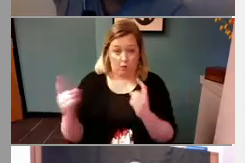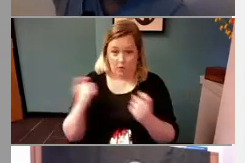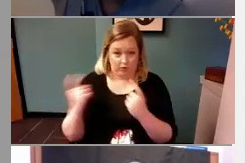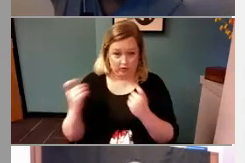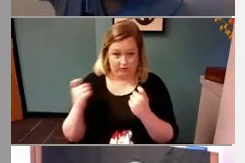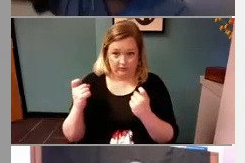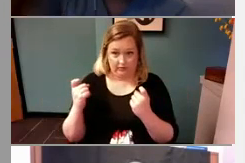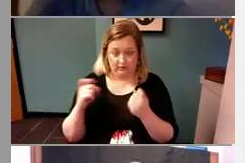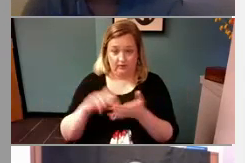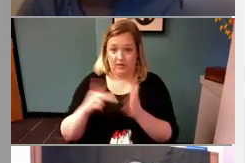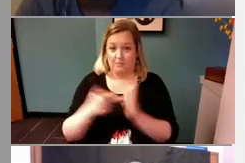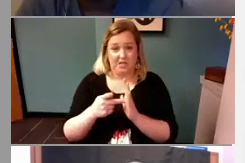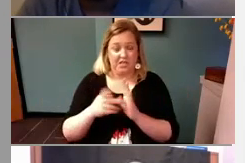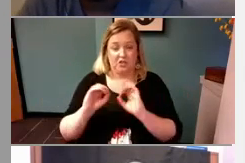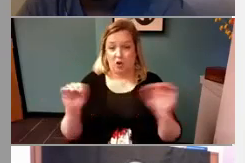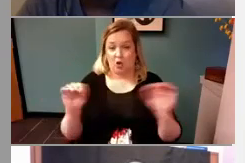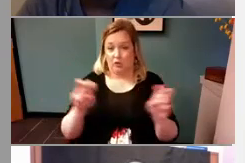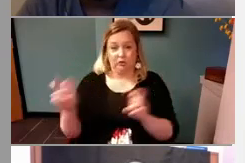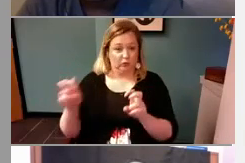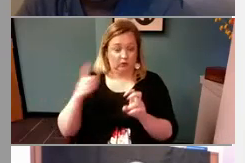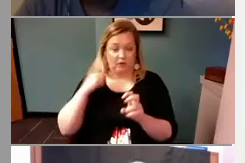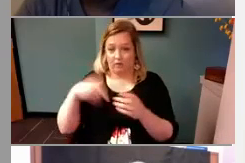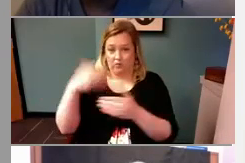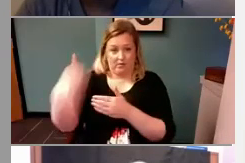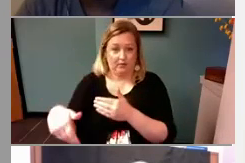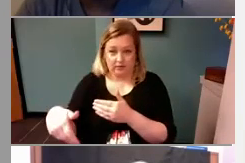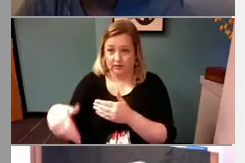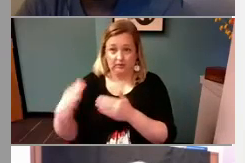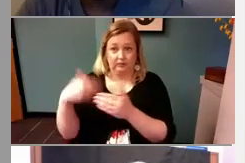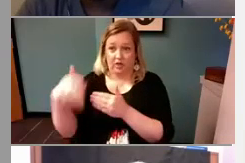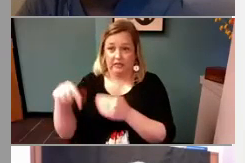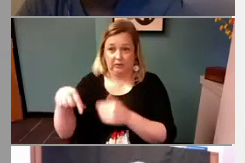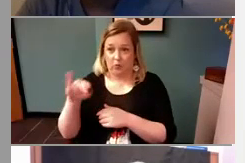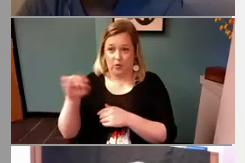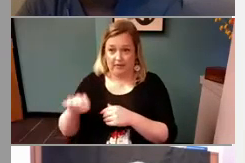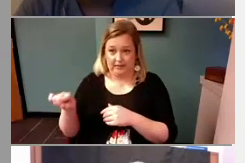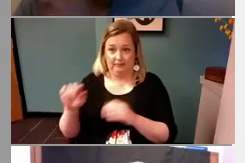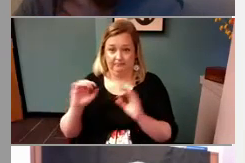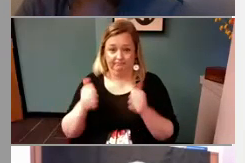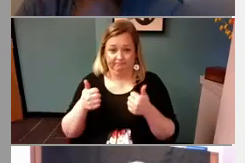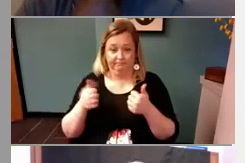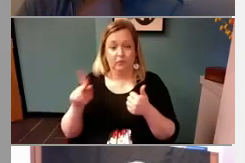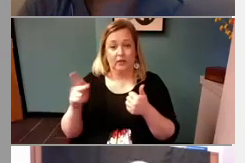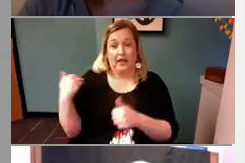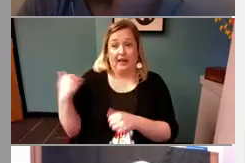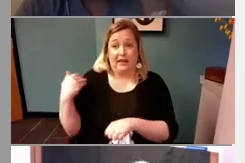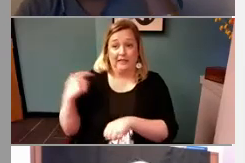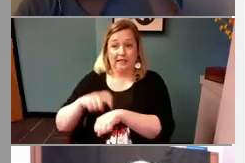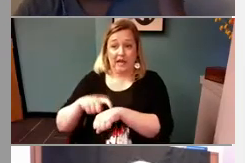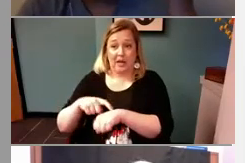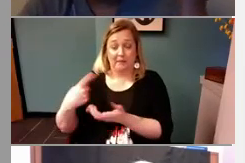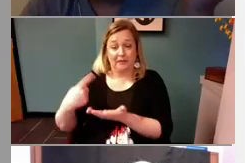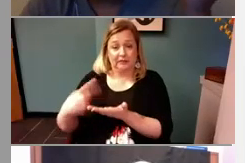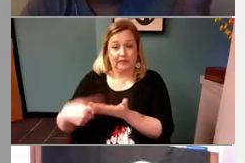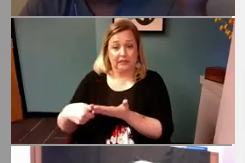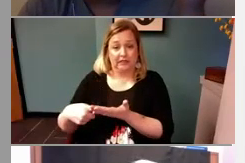issues when we have our next quiz, I guess. Okay, so the last time we were talking about graphs and how